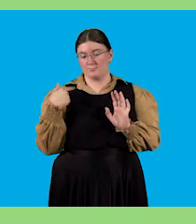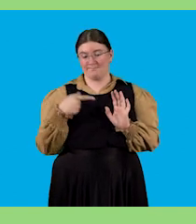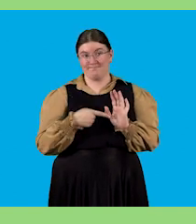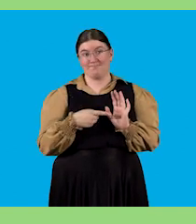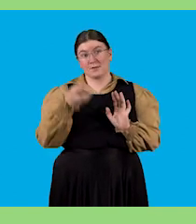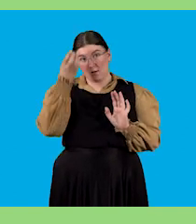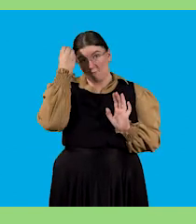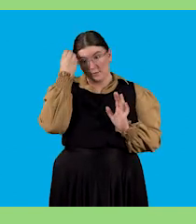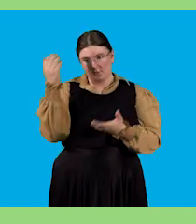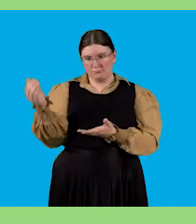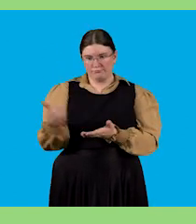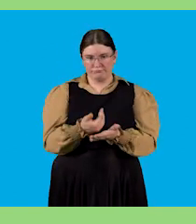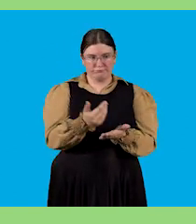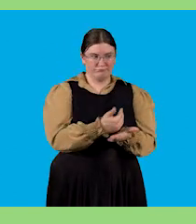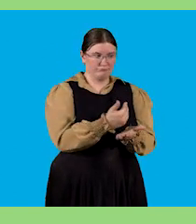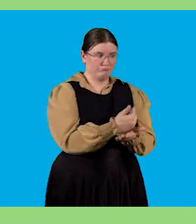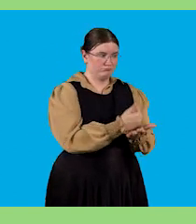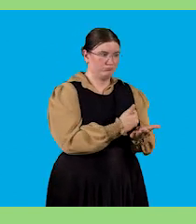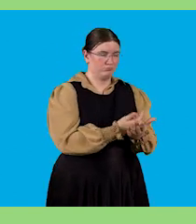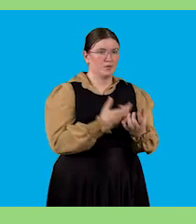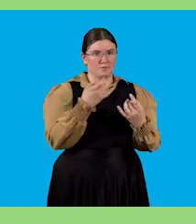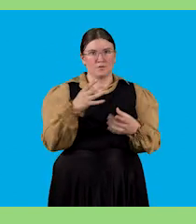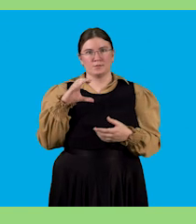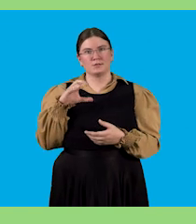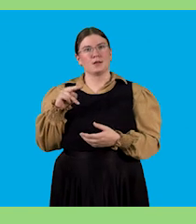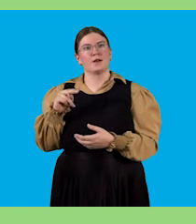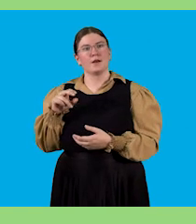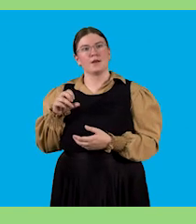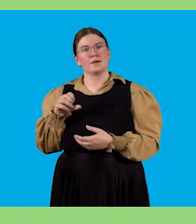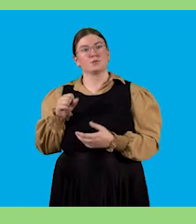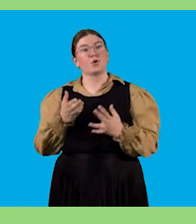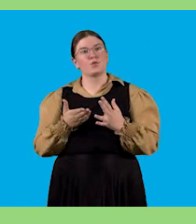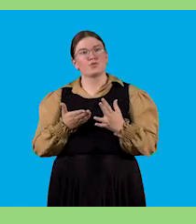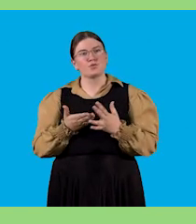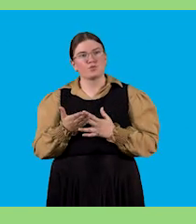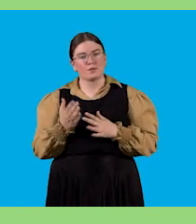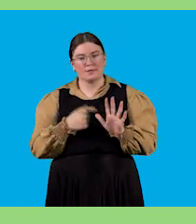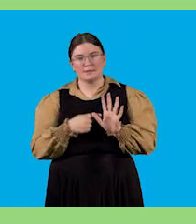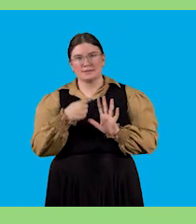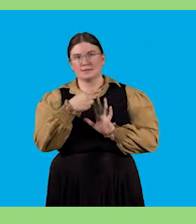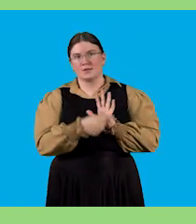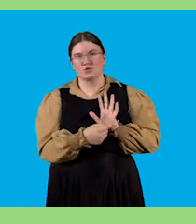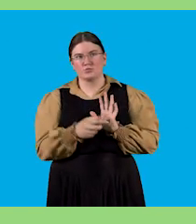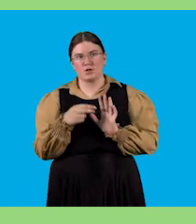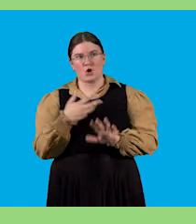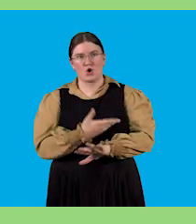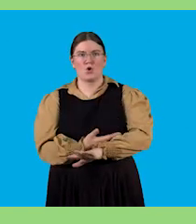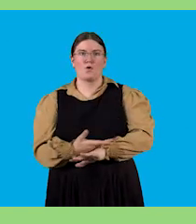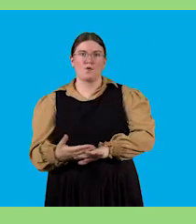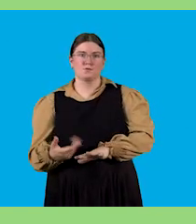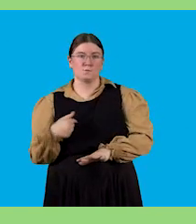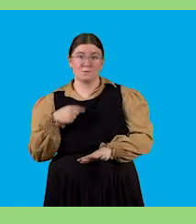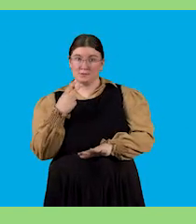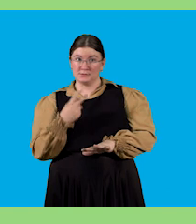and sending it to the central nervous system through sensory nerves. And when we look at these